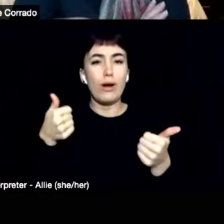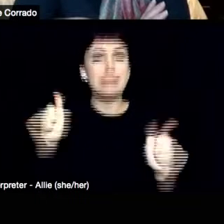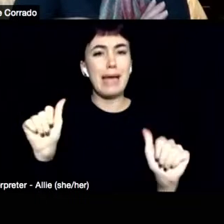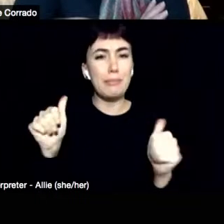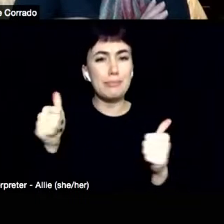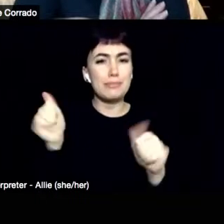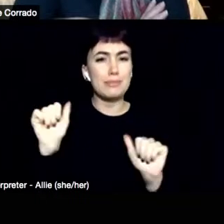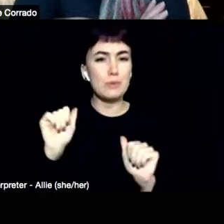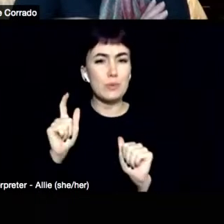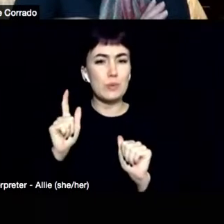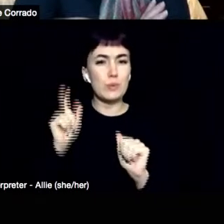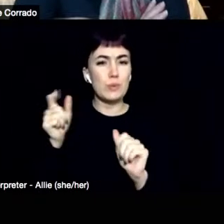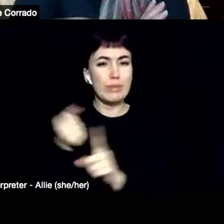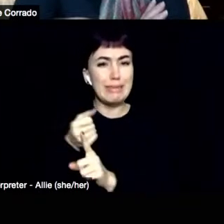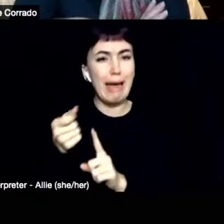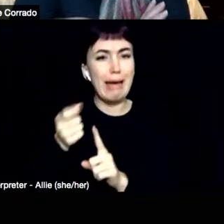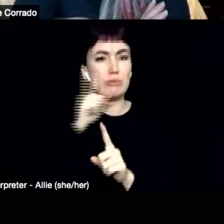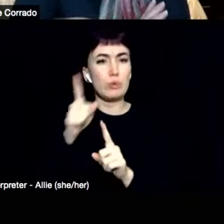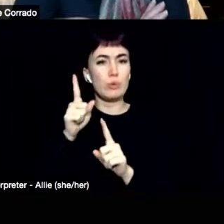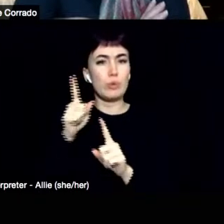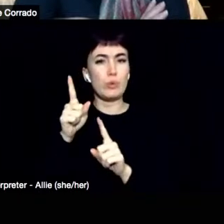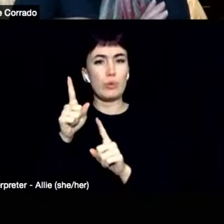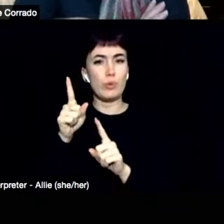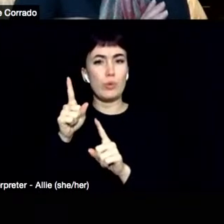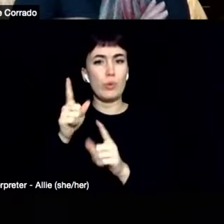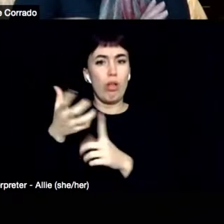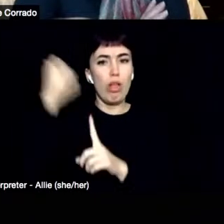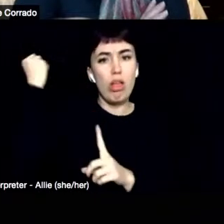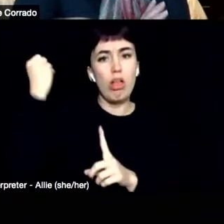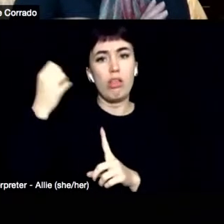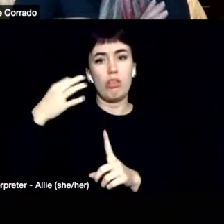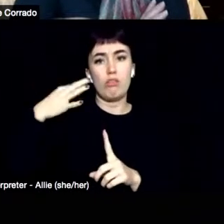attacks and discrediting Robin's message.